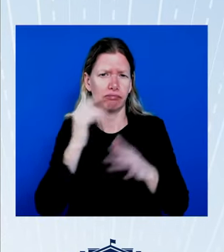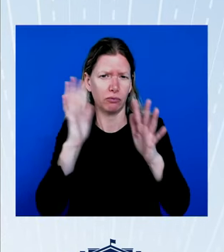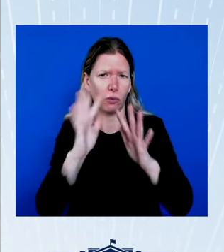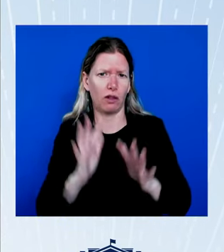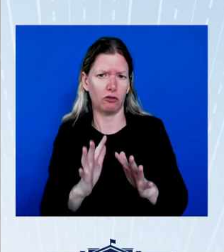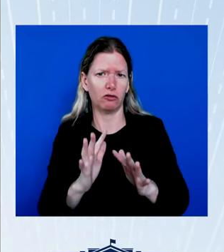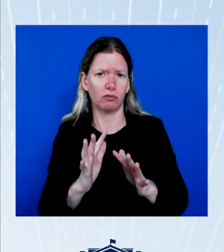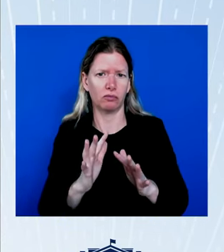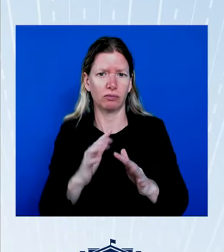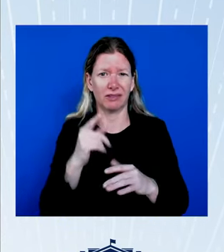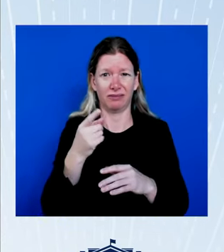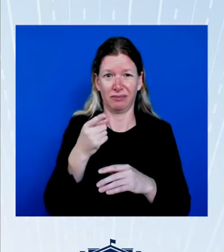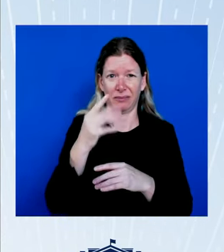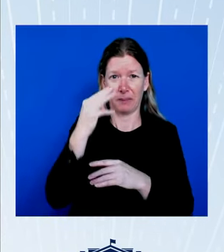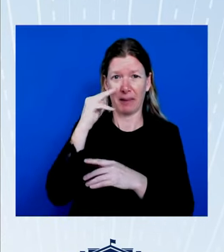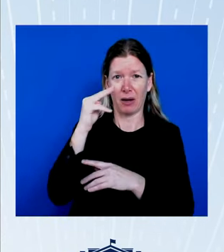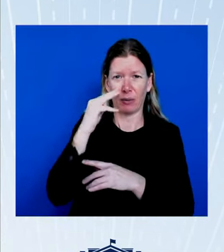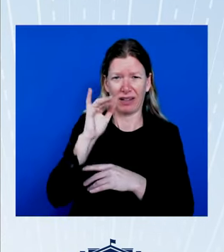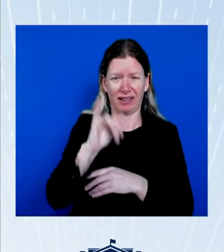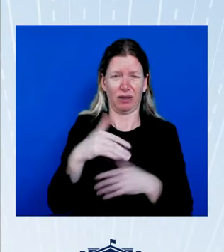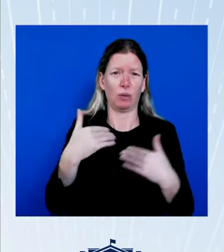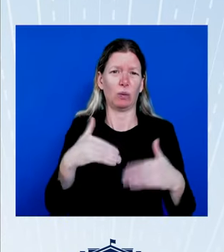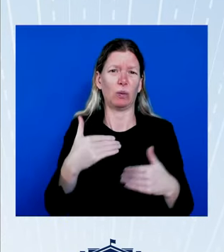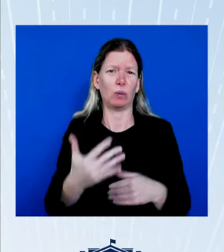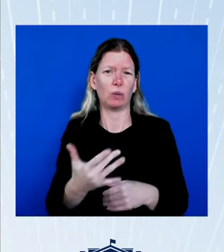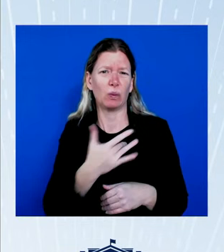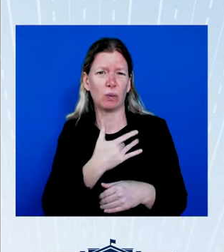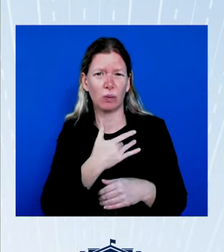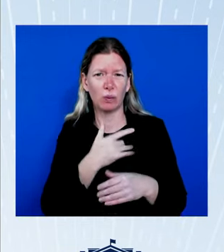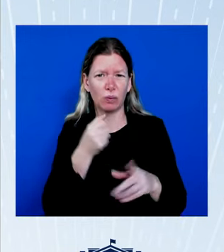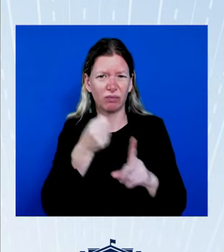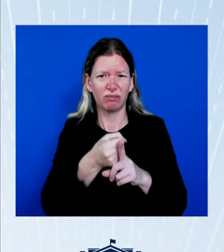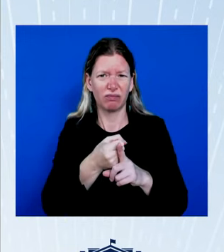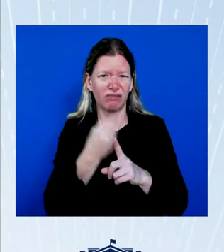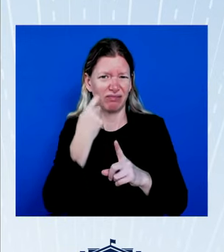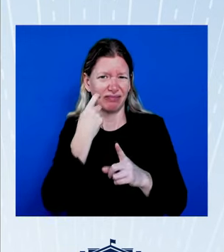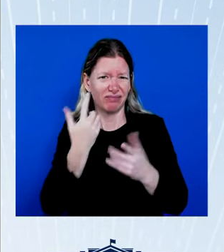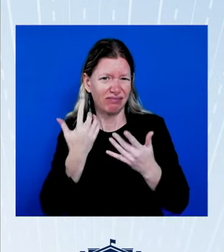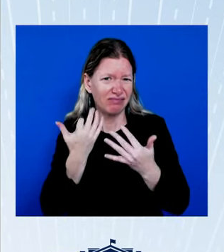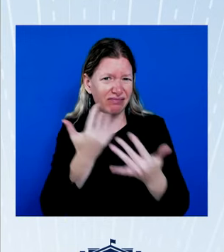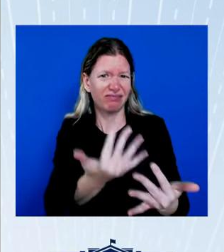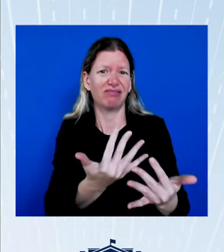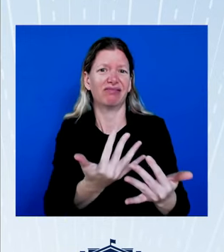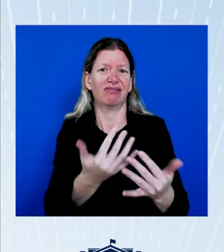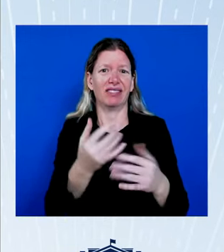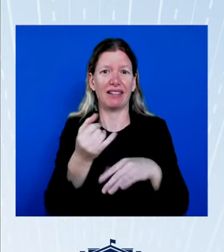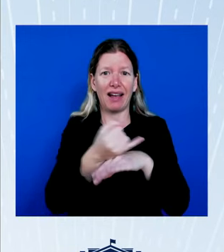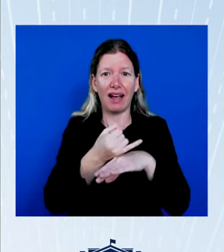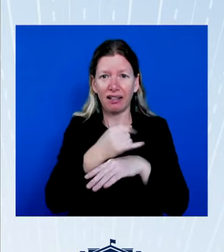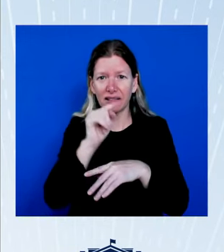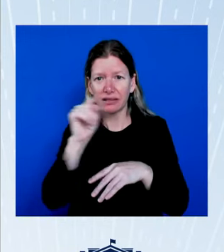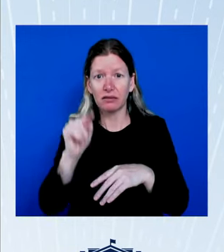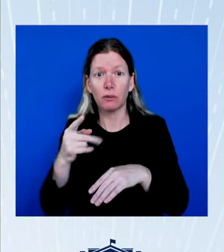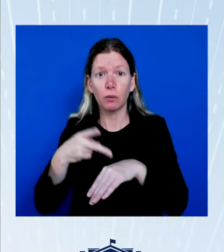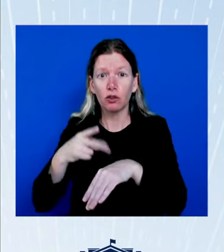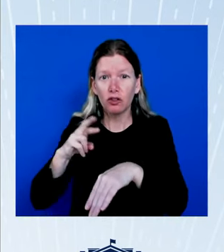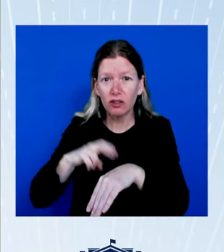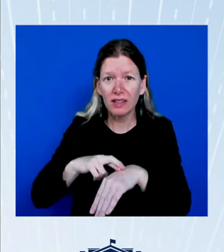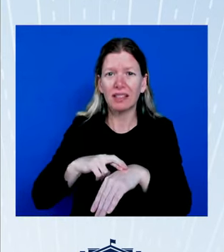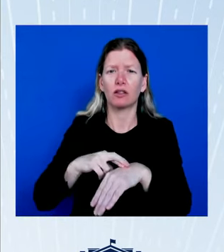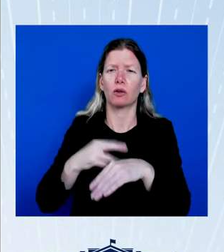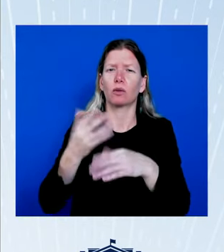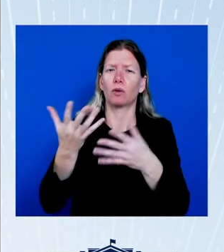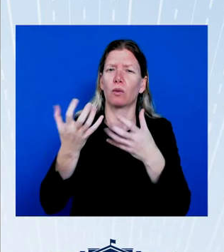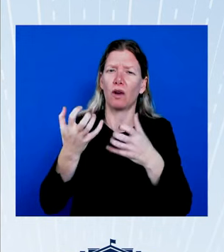the state's islands. In Puerto Rico, we are supporting the resilient rebuilding of their power grid and investing in